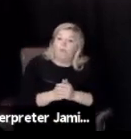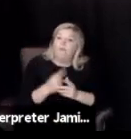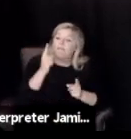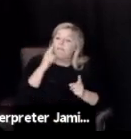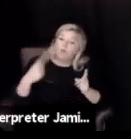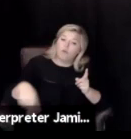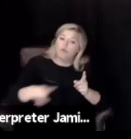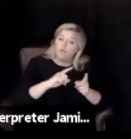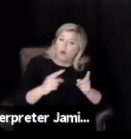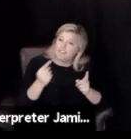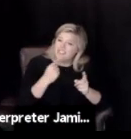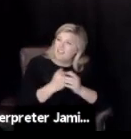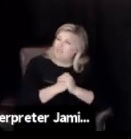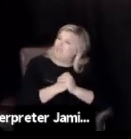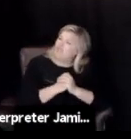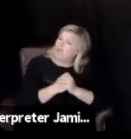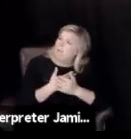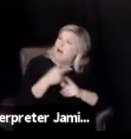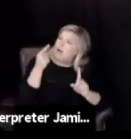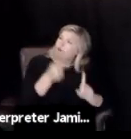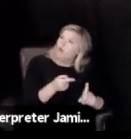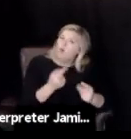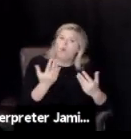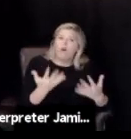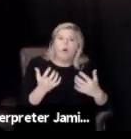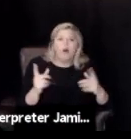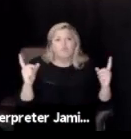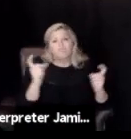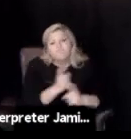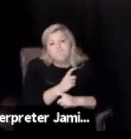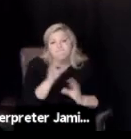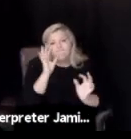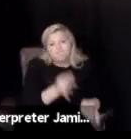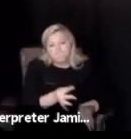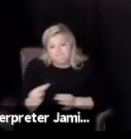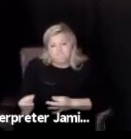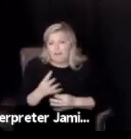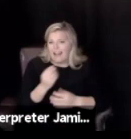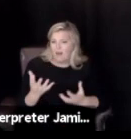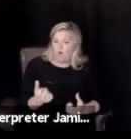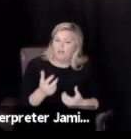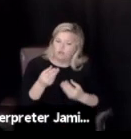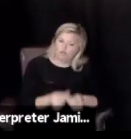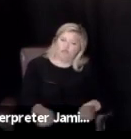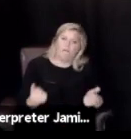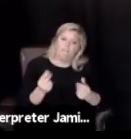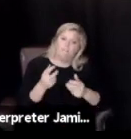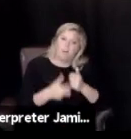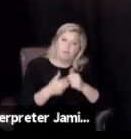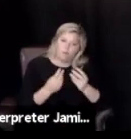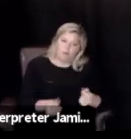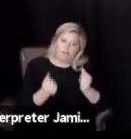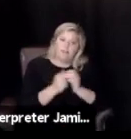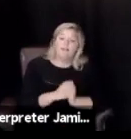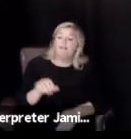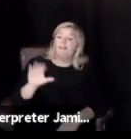I want to be about making complex decisions and plans and helping them to resolve those quickly. Here's where they start. The CEO says,